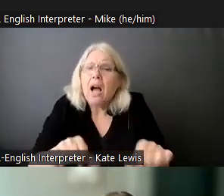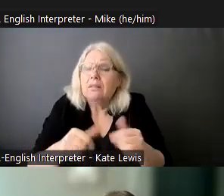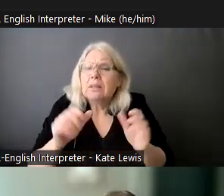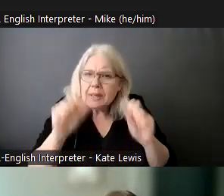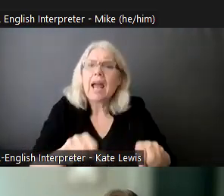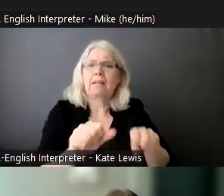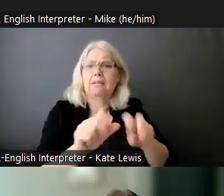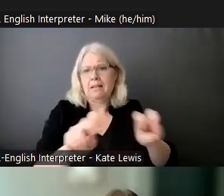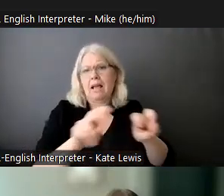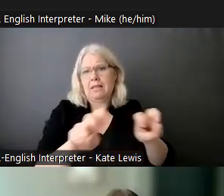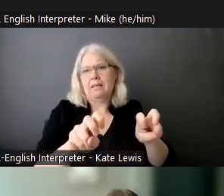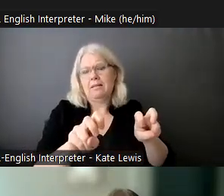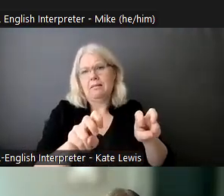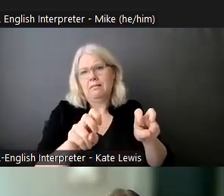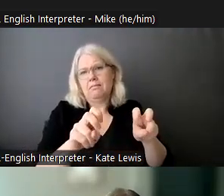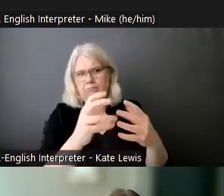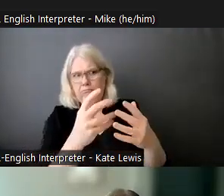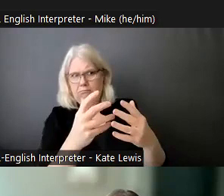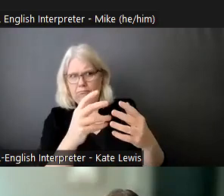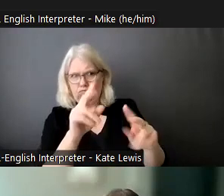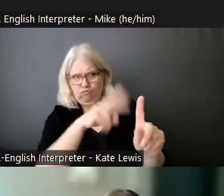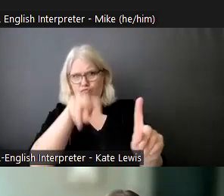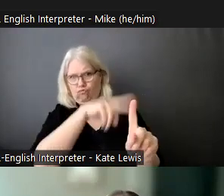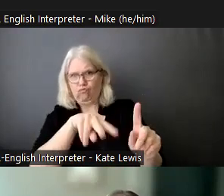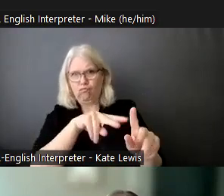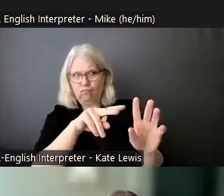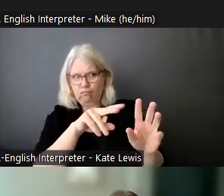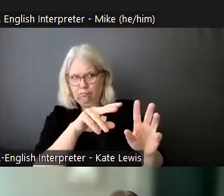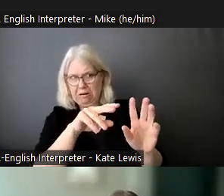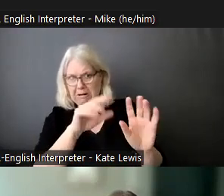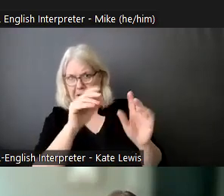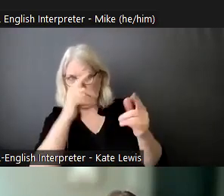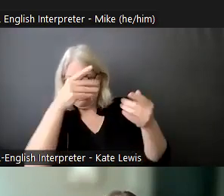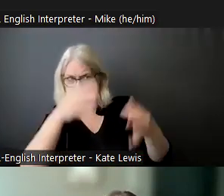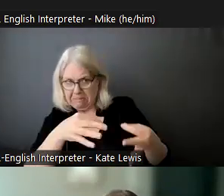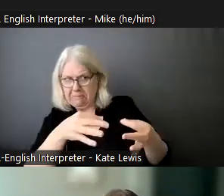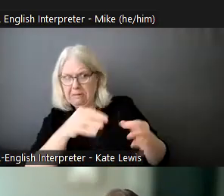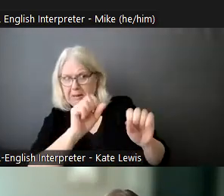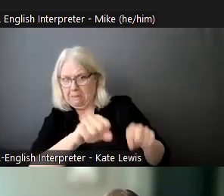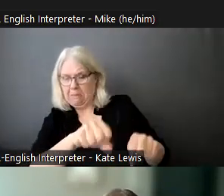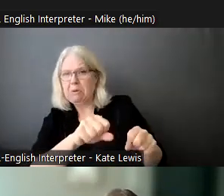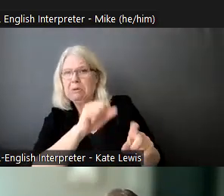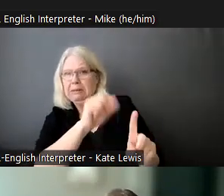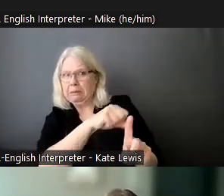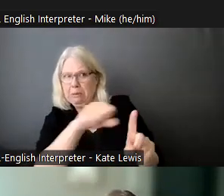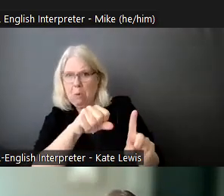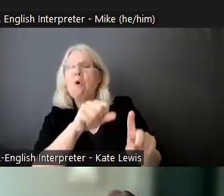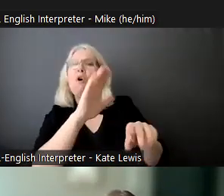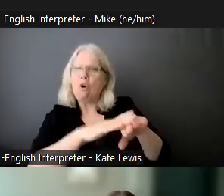it. And there are a lot of circumstances where it makes really good sense to do capacity assessments over video